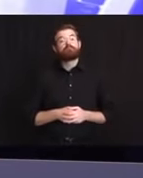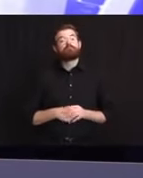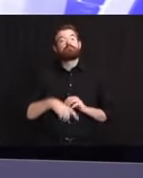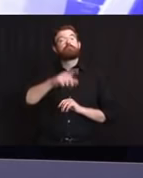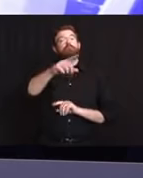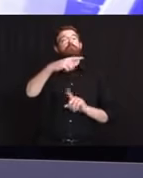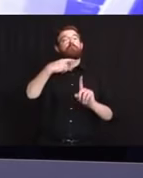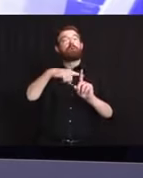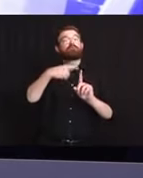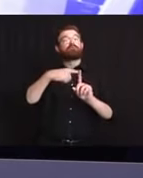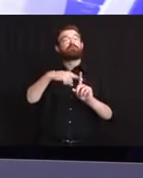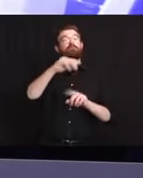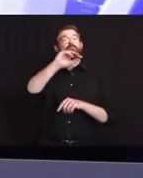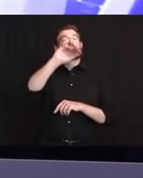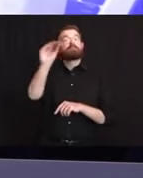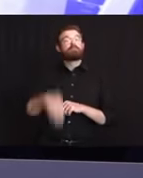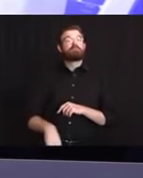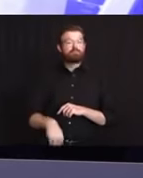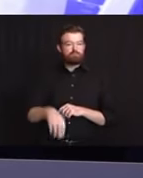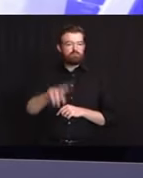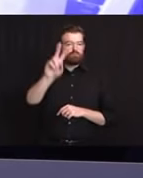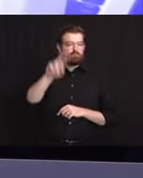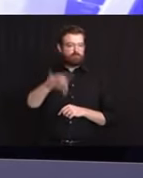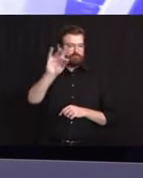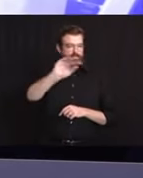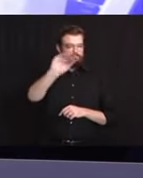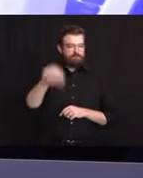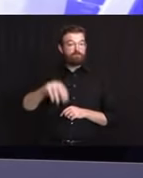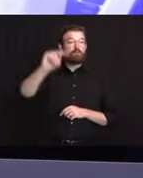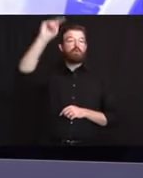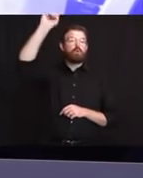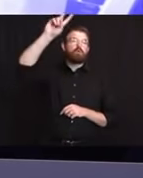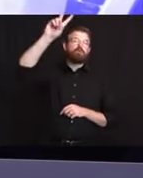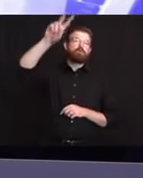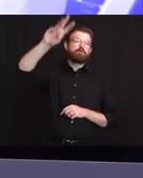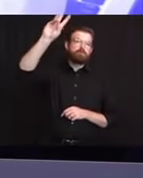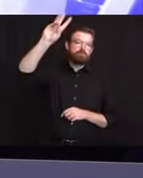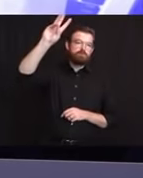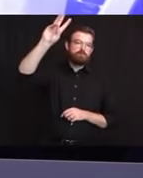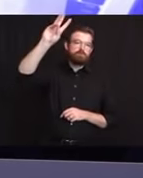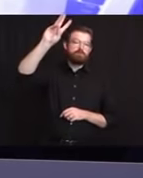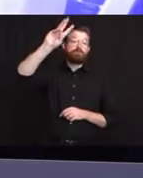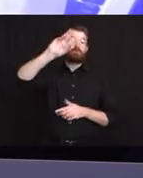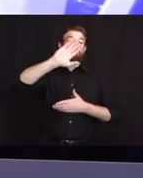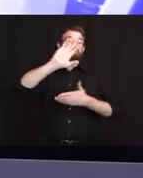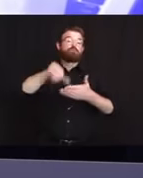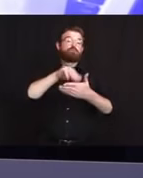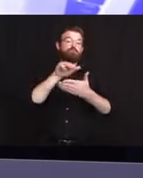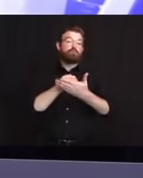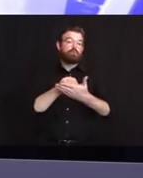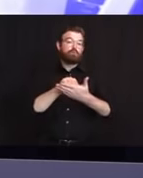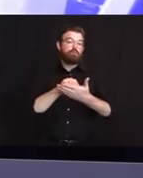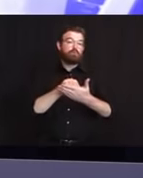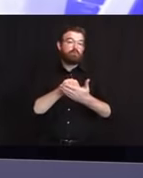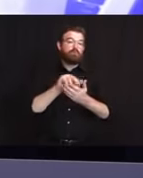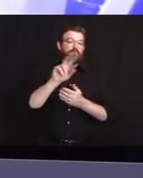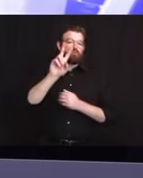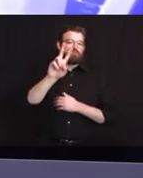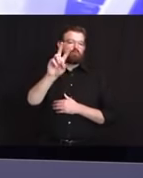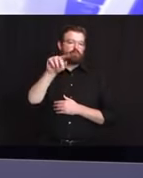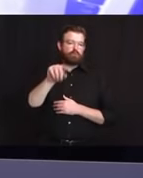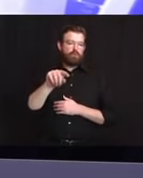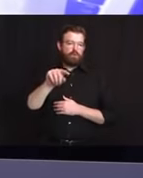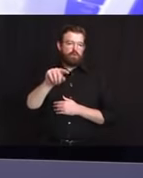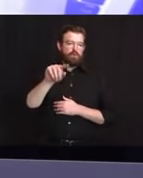That's 2.63 in the north, 2.24 centrally, and 4.11 in the south. That concludes my